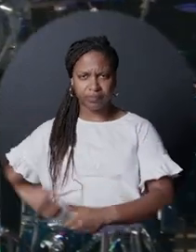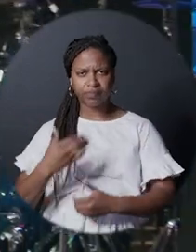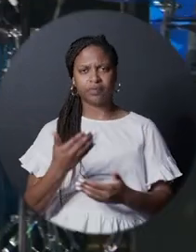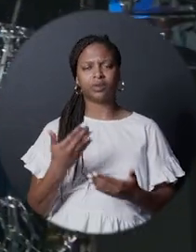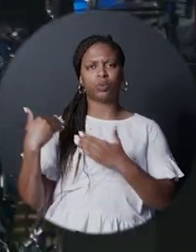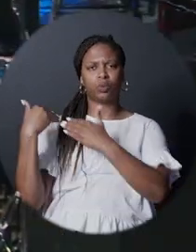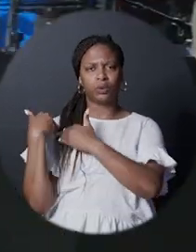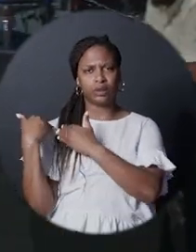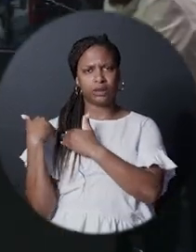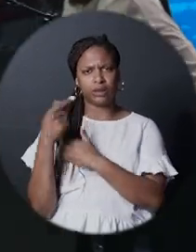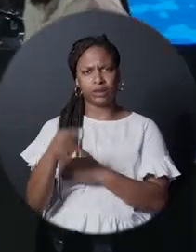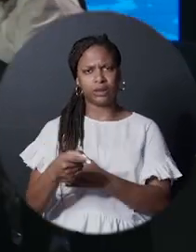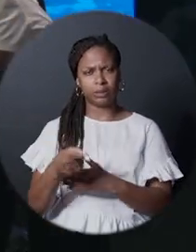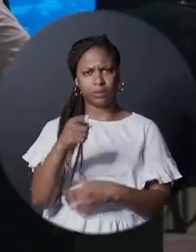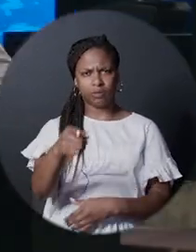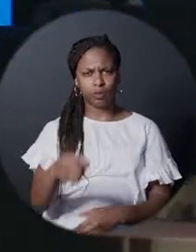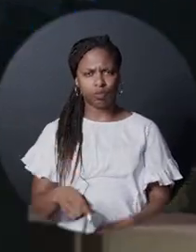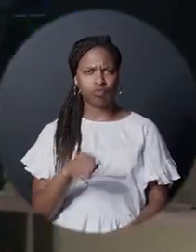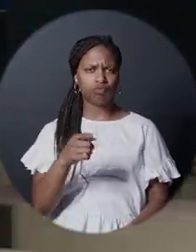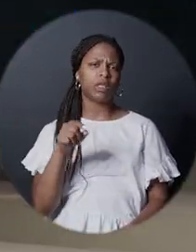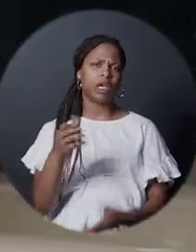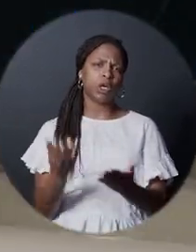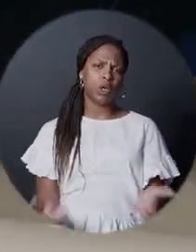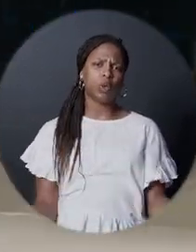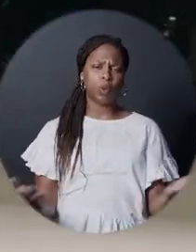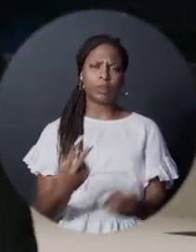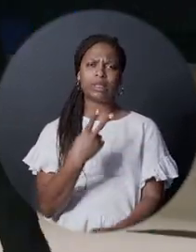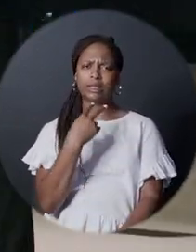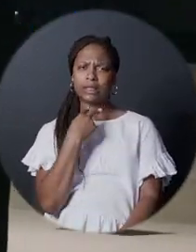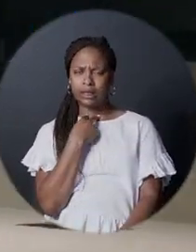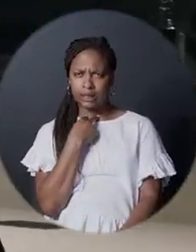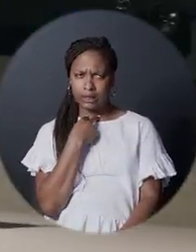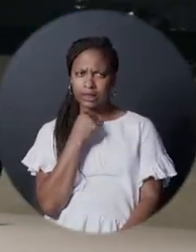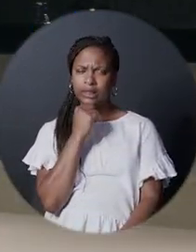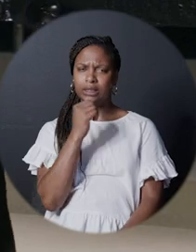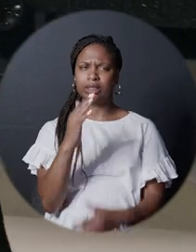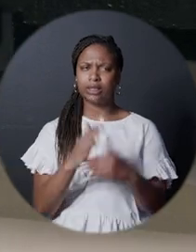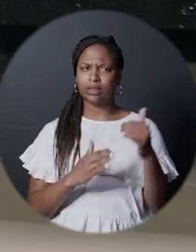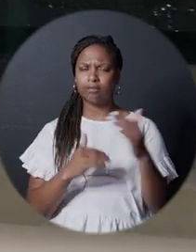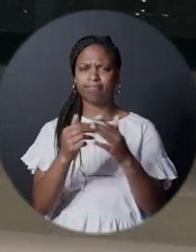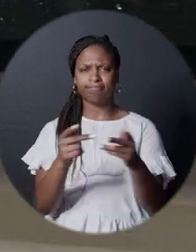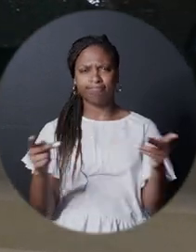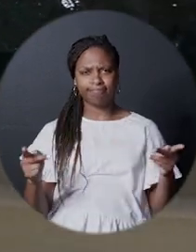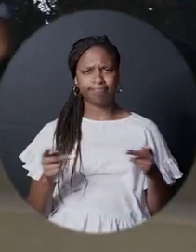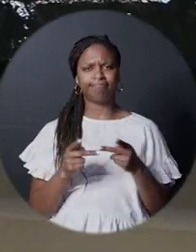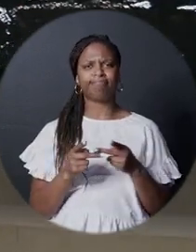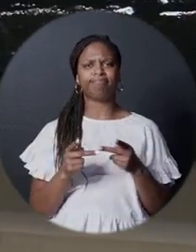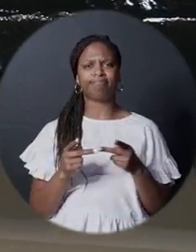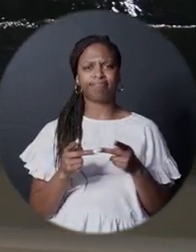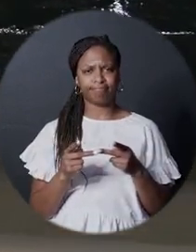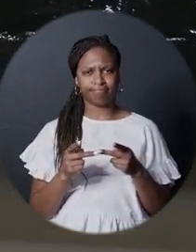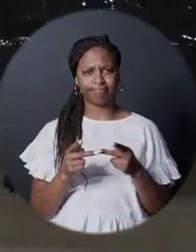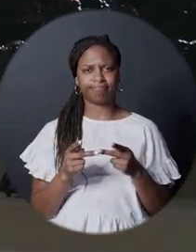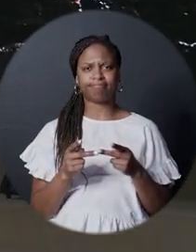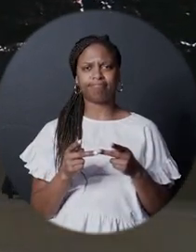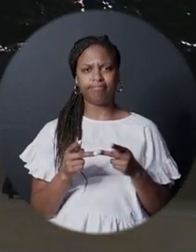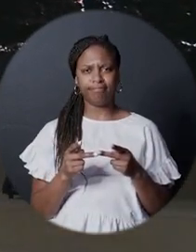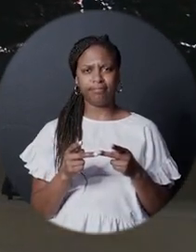down. You won't lay aside the weight that so easily doth beset you. And here you are stuck in an uncomfortable